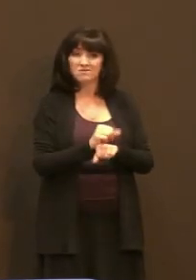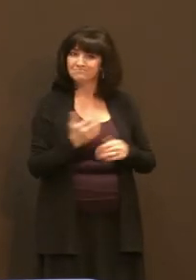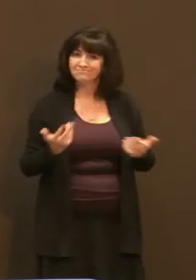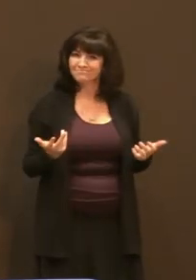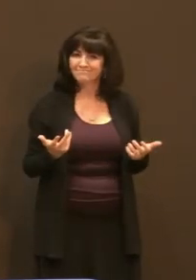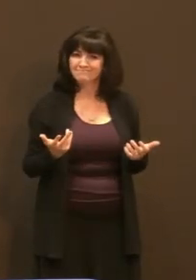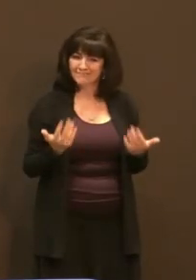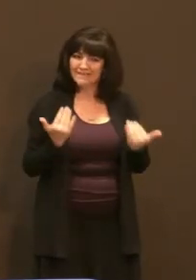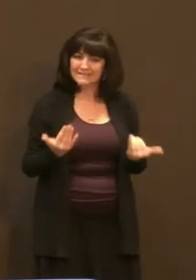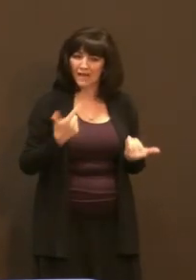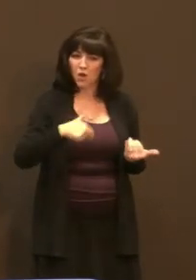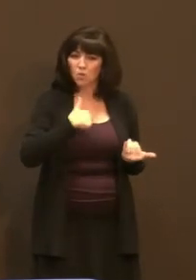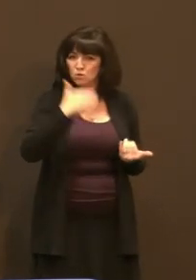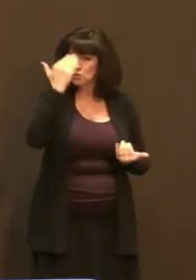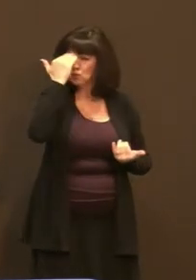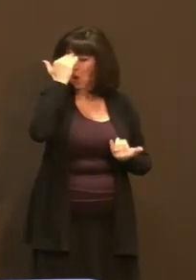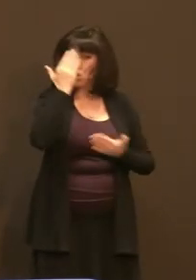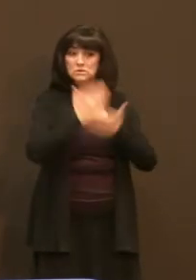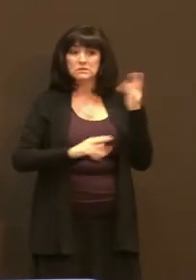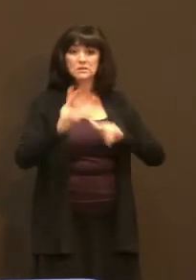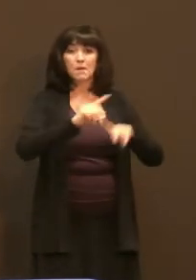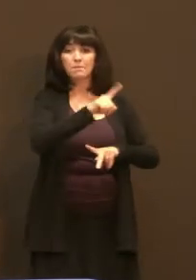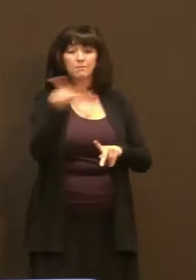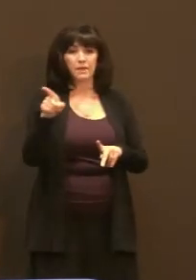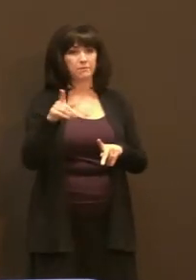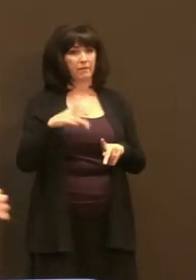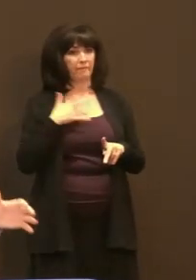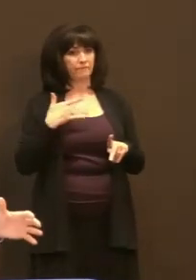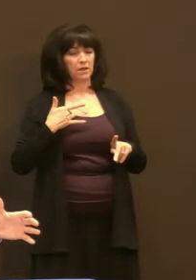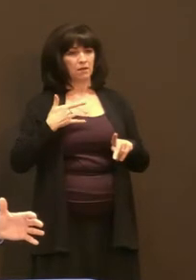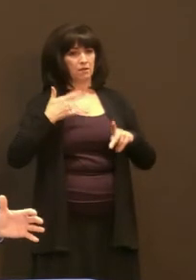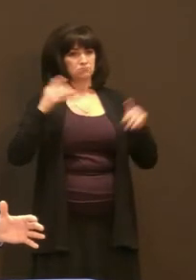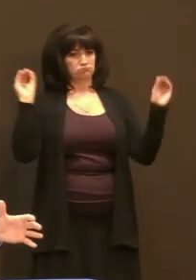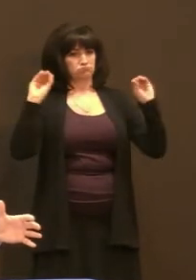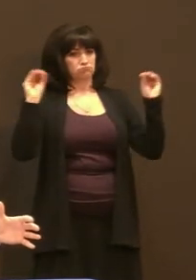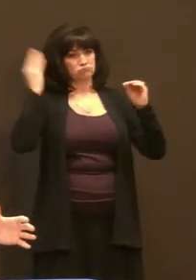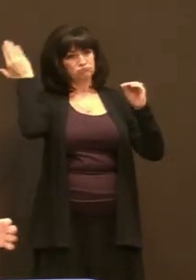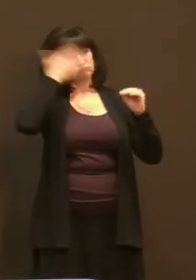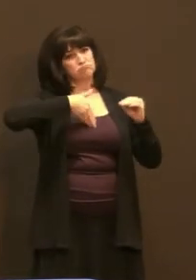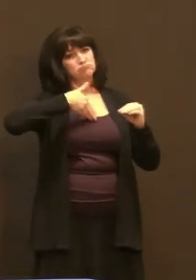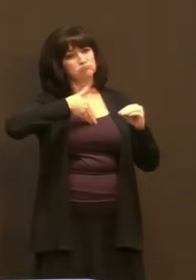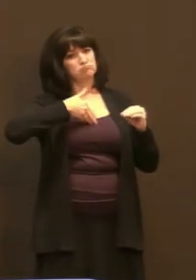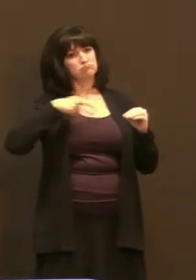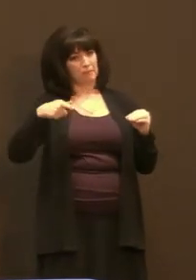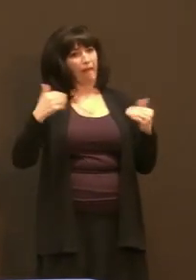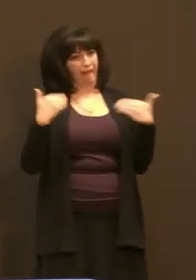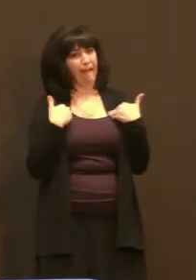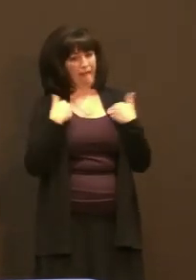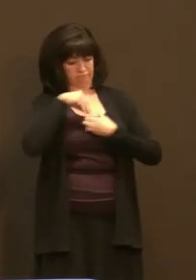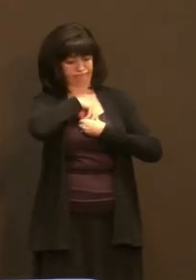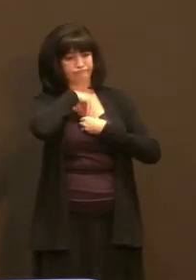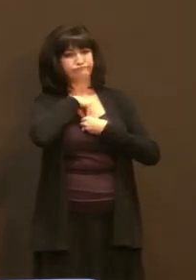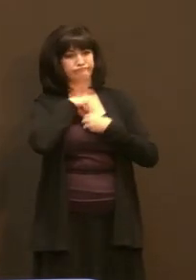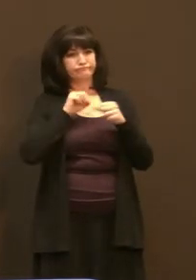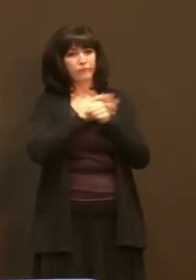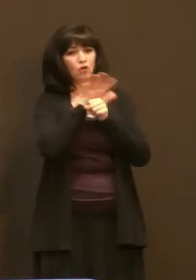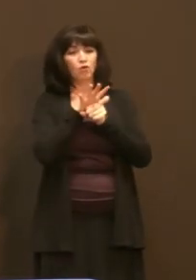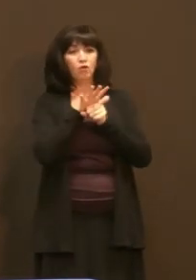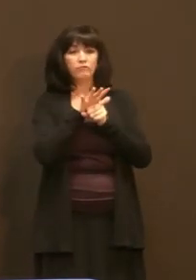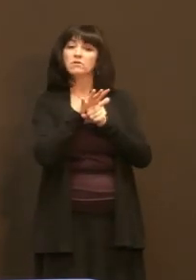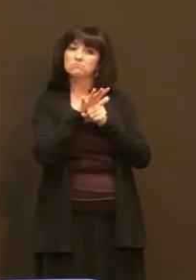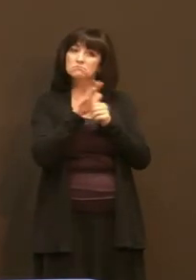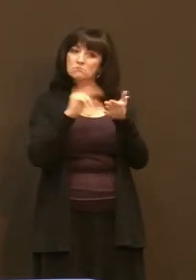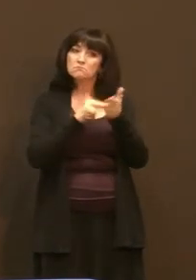asymptomatic people that have the virus. So if we could test a lot more people, then we'd have a better idea of what the spread